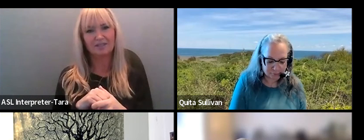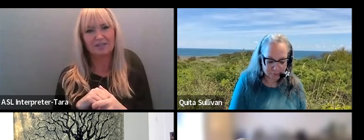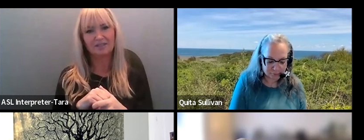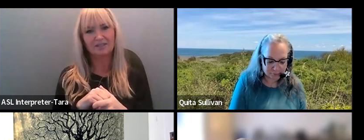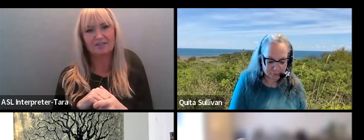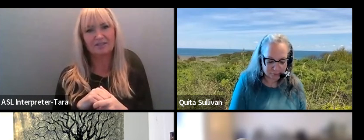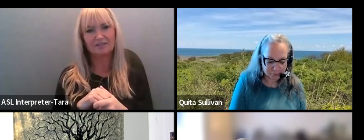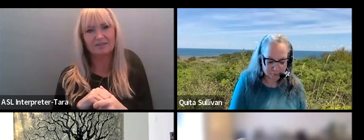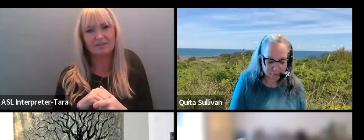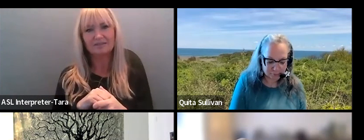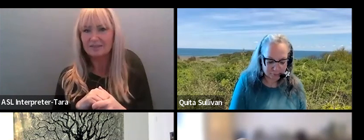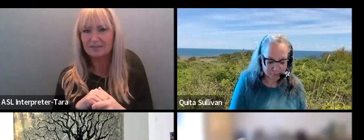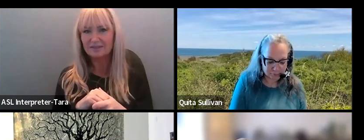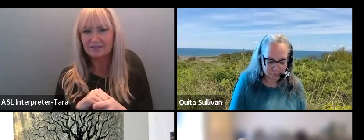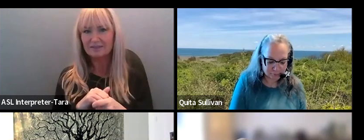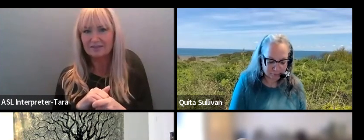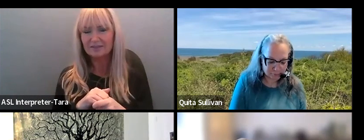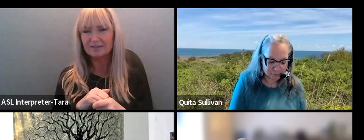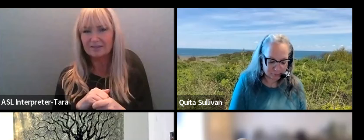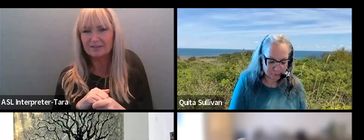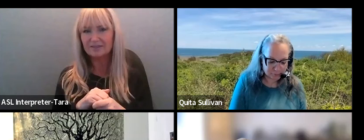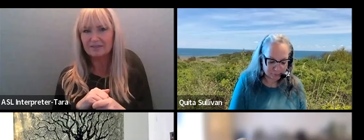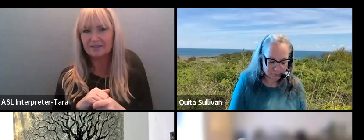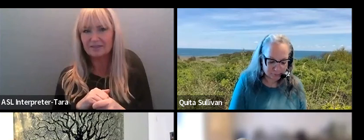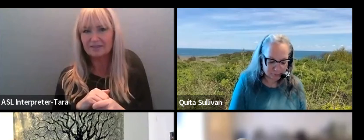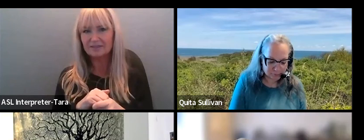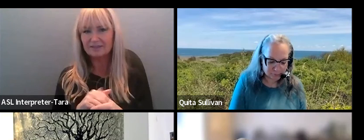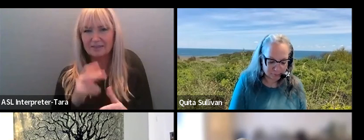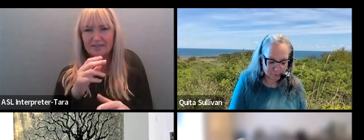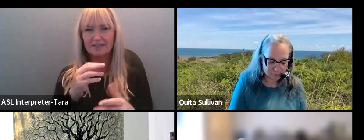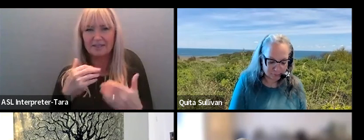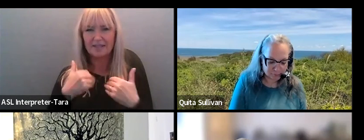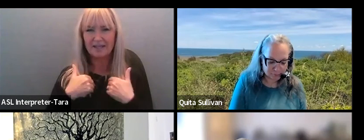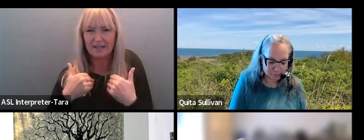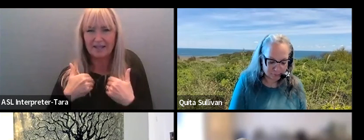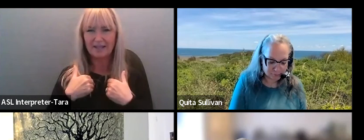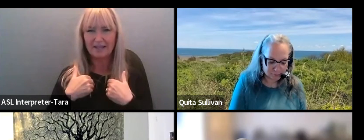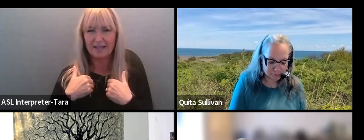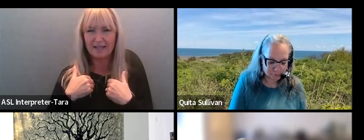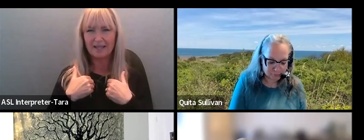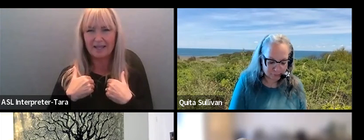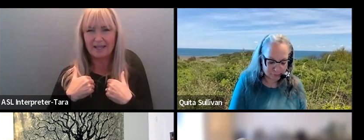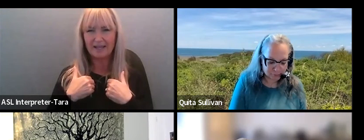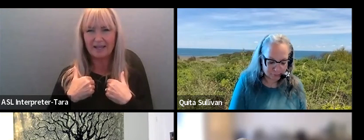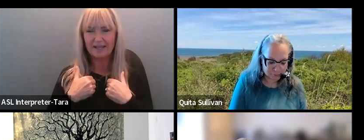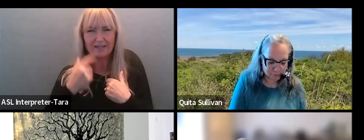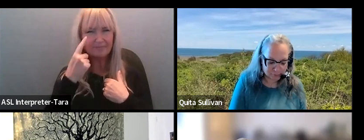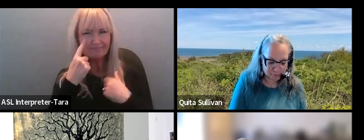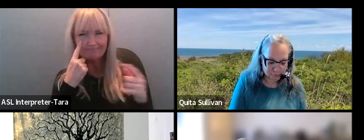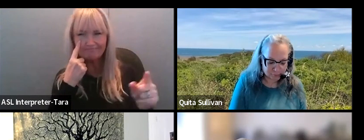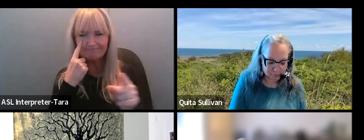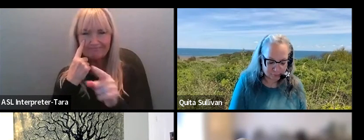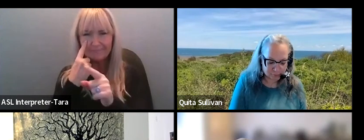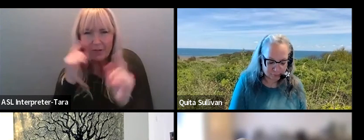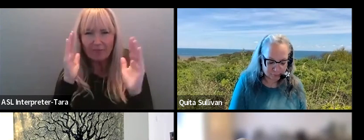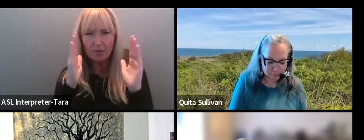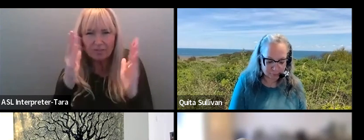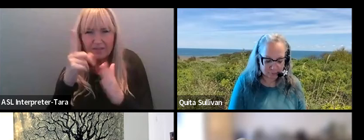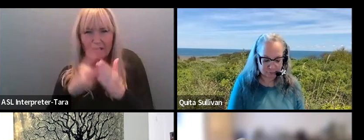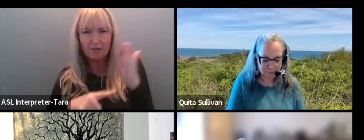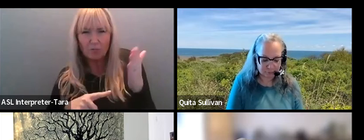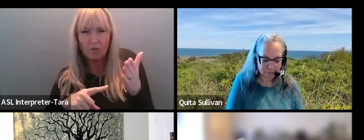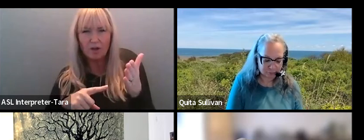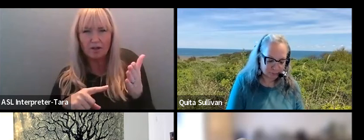So it was just really kind of trying to have a keen eye and focusing on really what was being said and how it was being said, and how